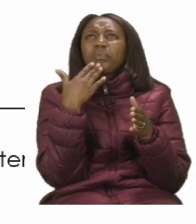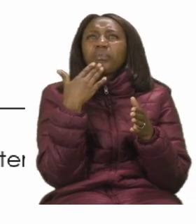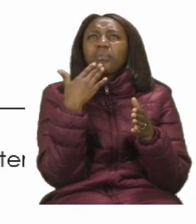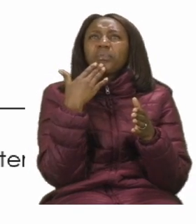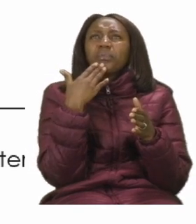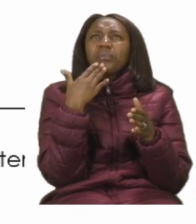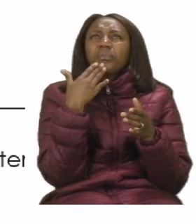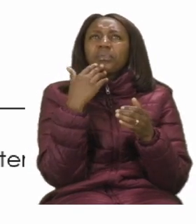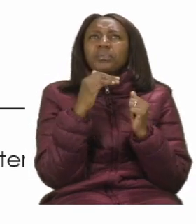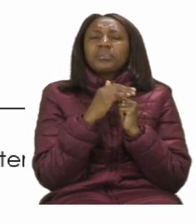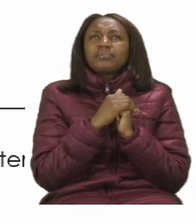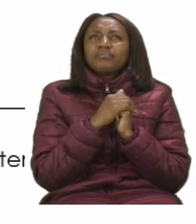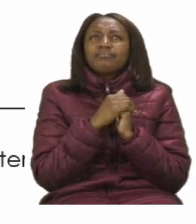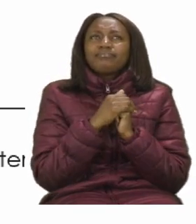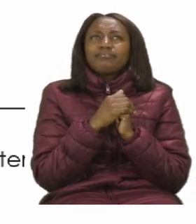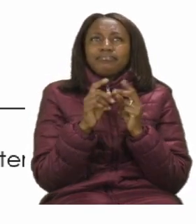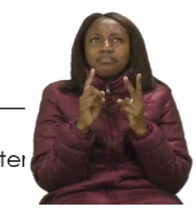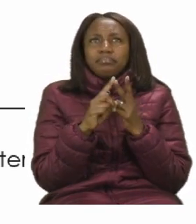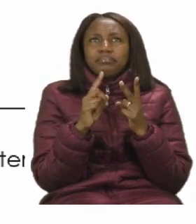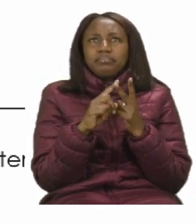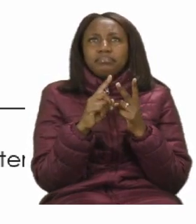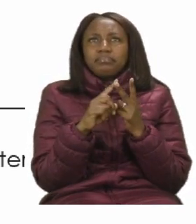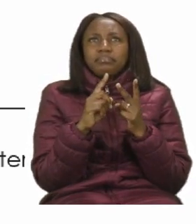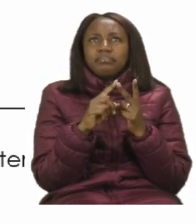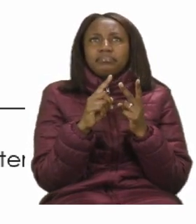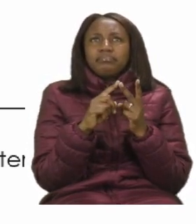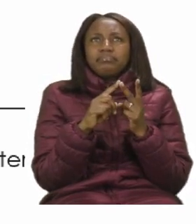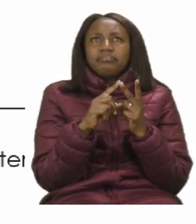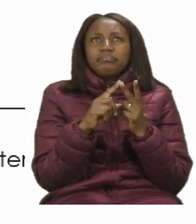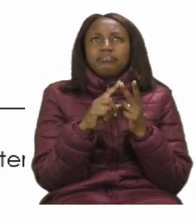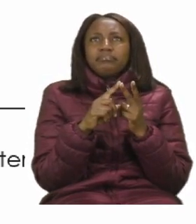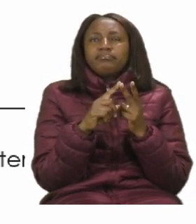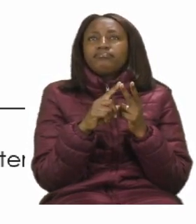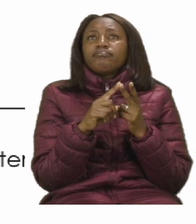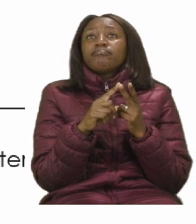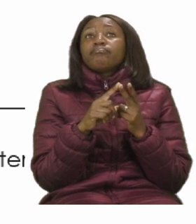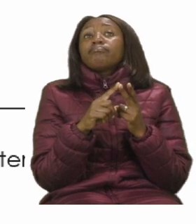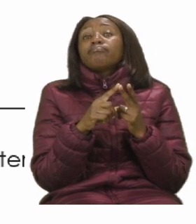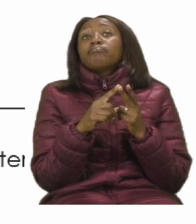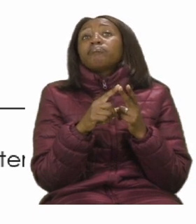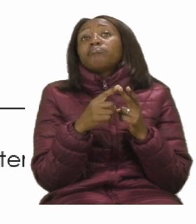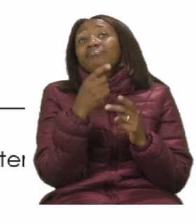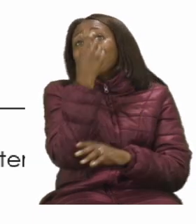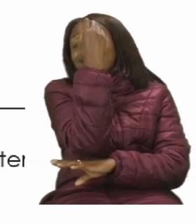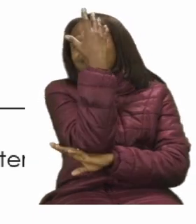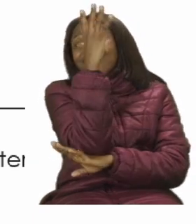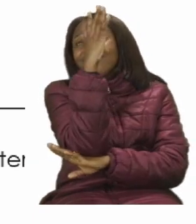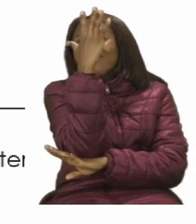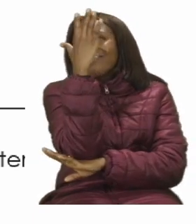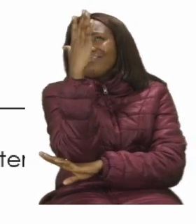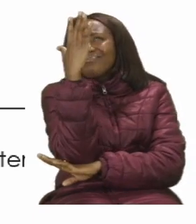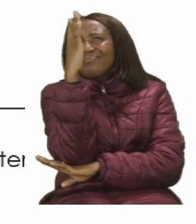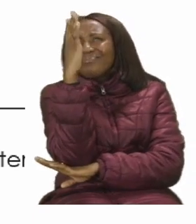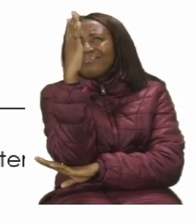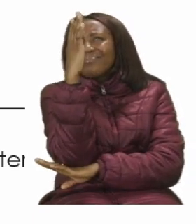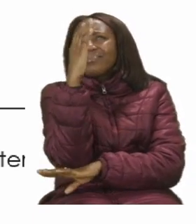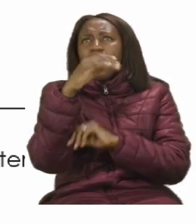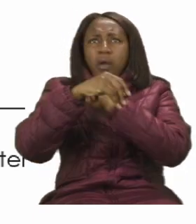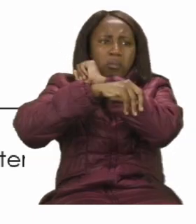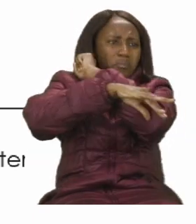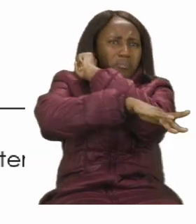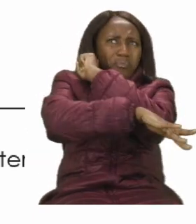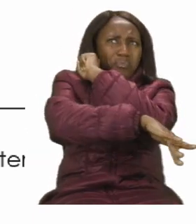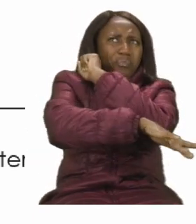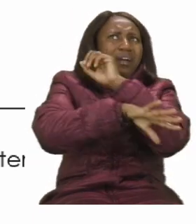grow? Question 2. What did the tree do with her roots to